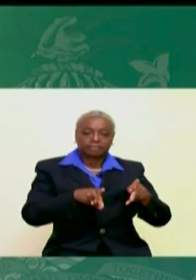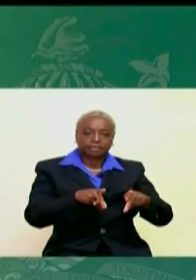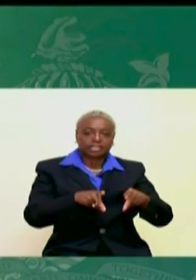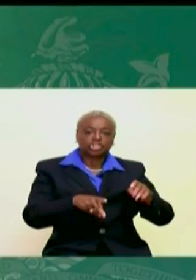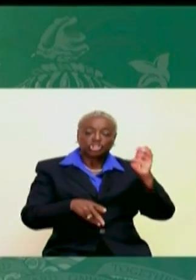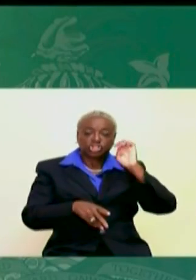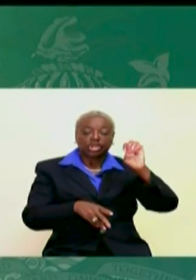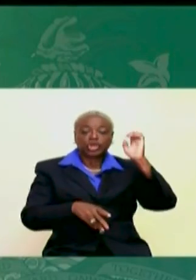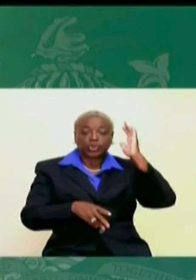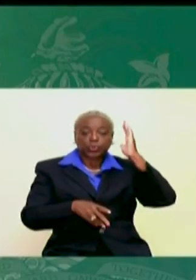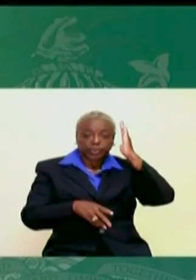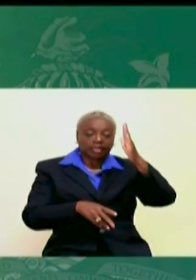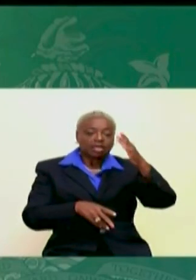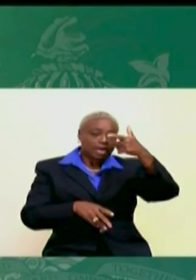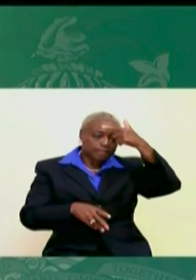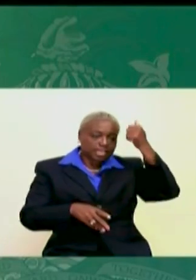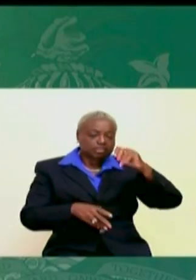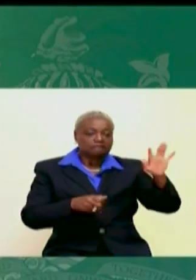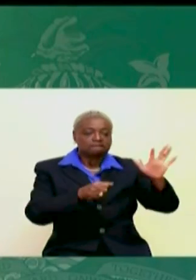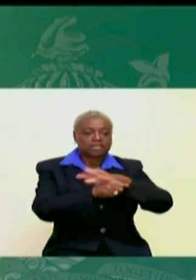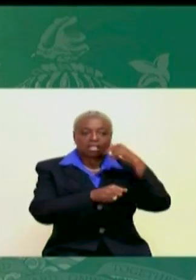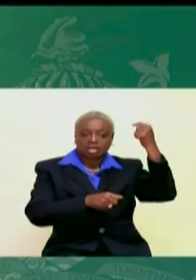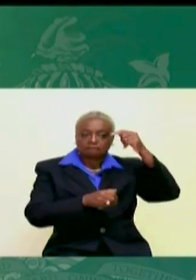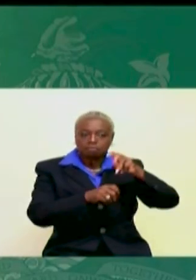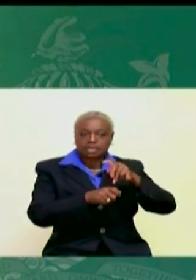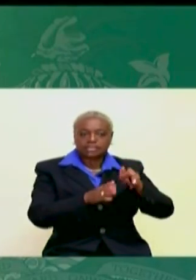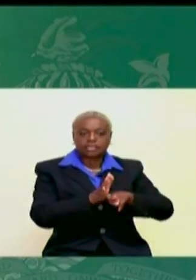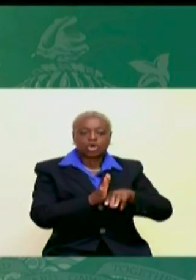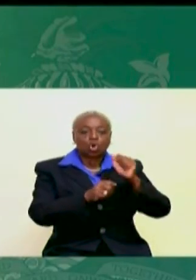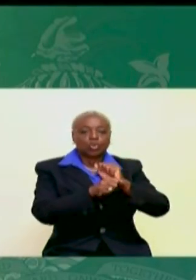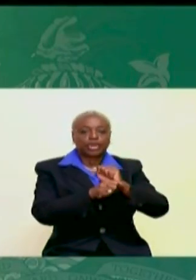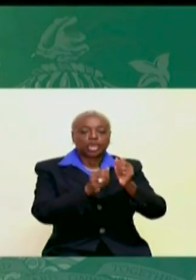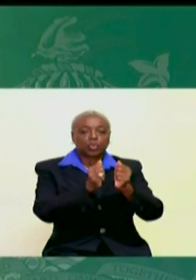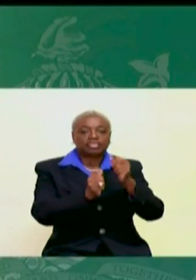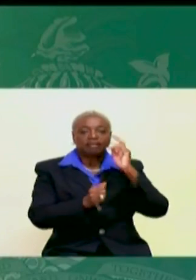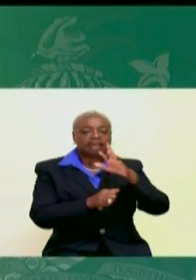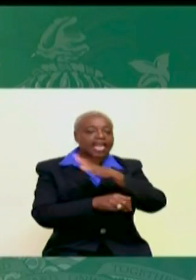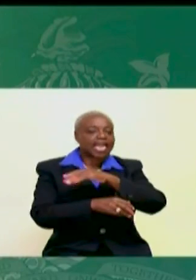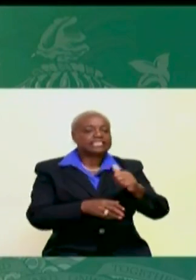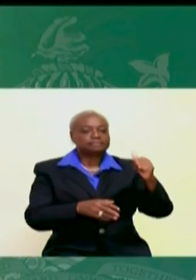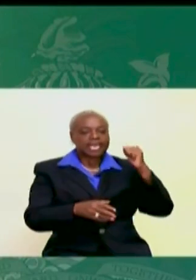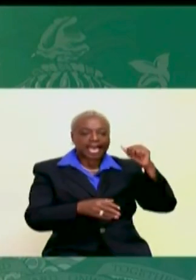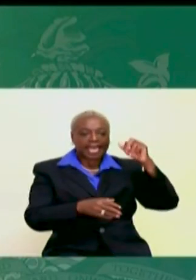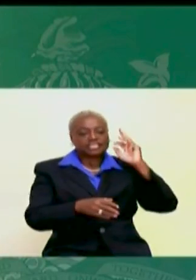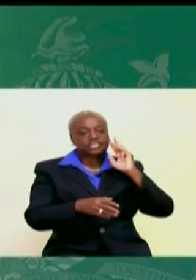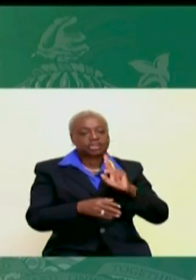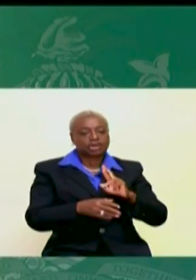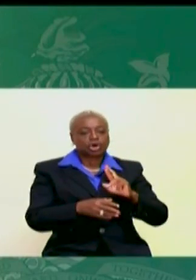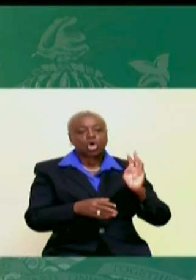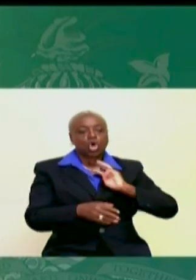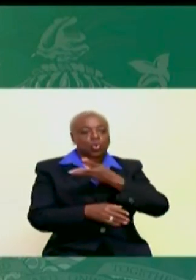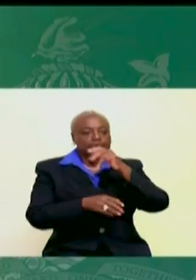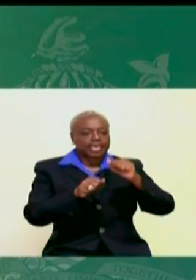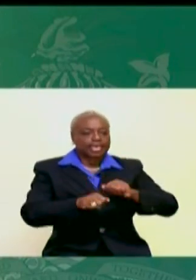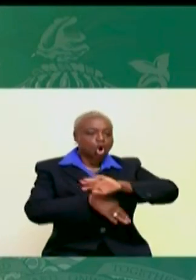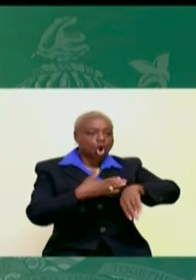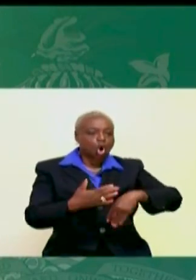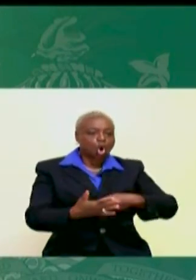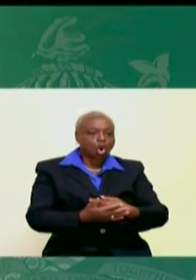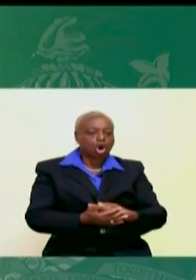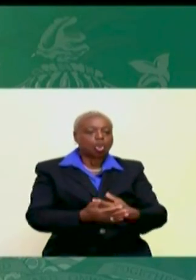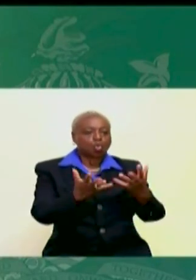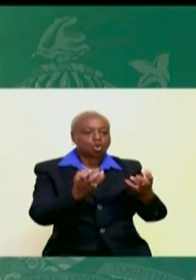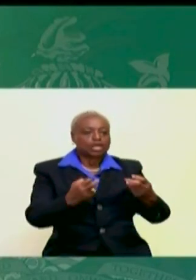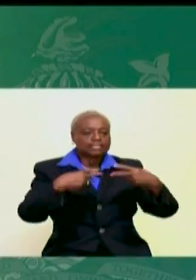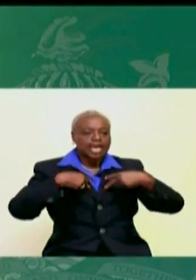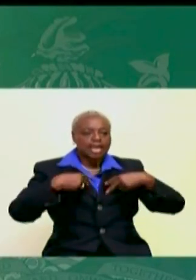government working with her and behind her, and that will make a difference, Madam Speaker. And we could all want to have new